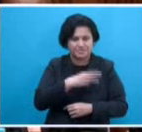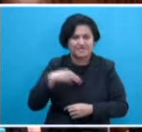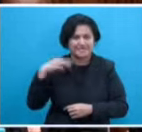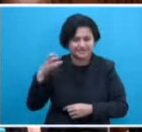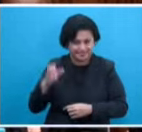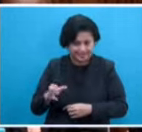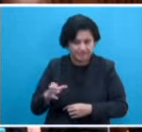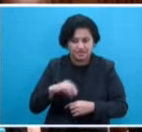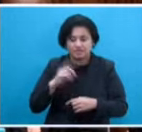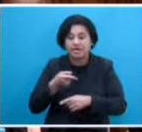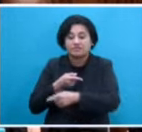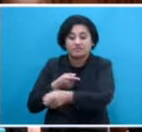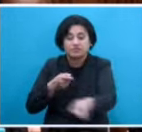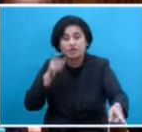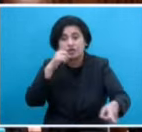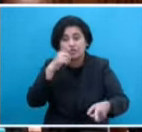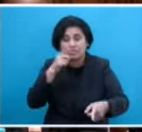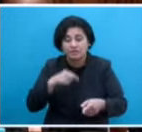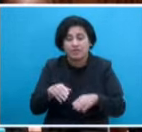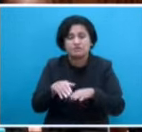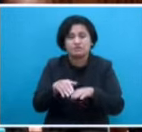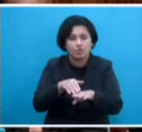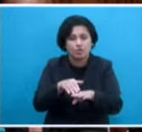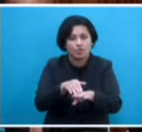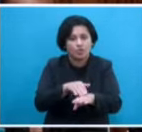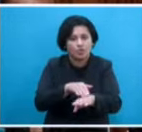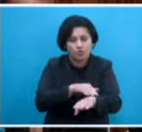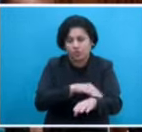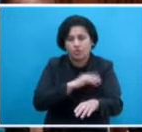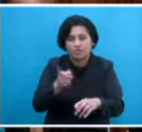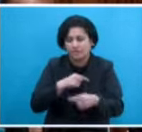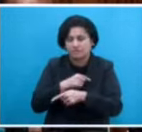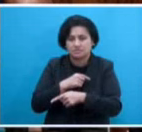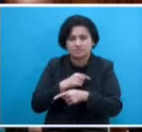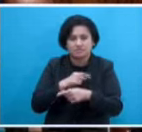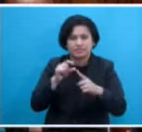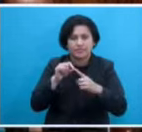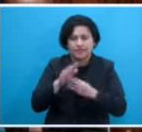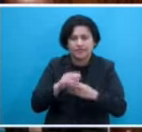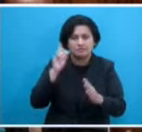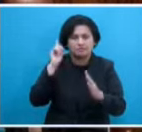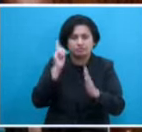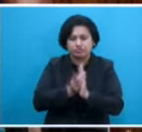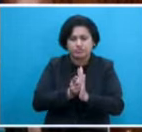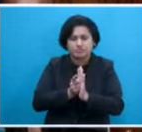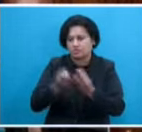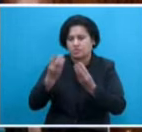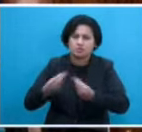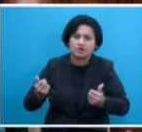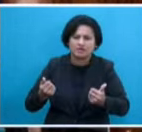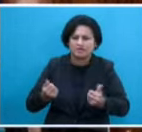feet. For weeks on end, many of us watched and waited as the responsibility was passed around like a game of